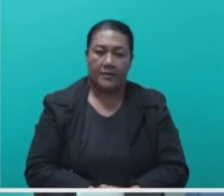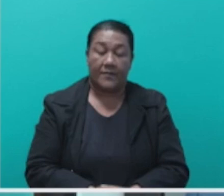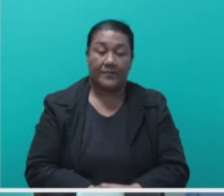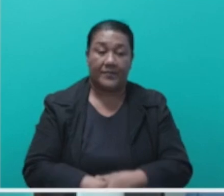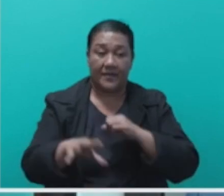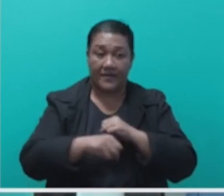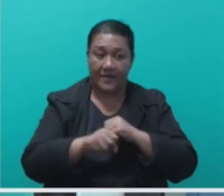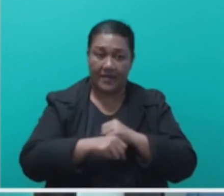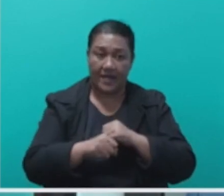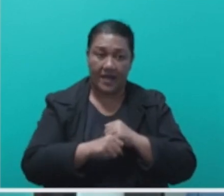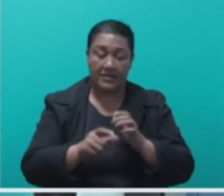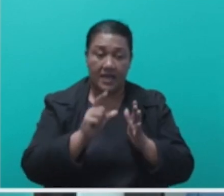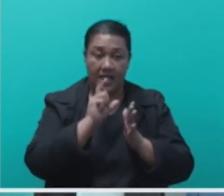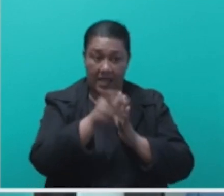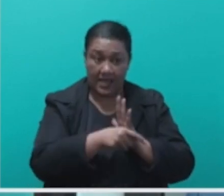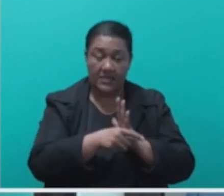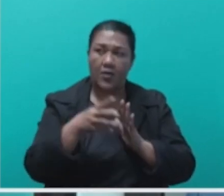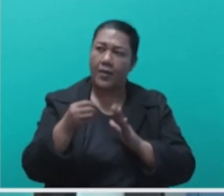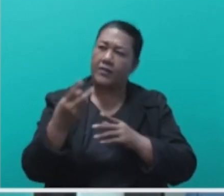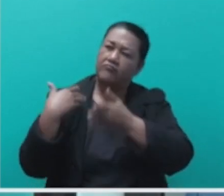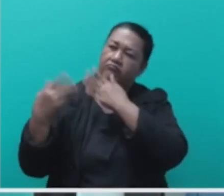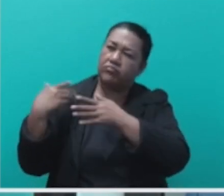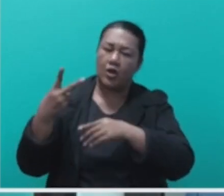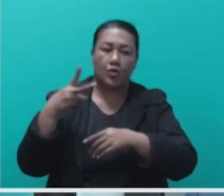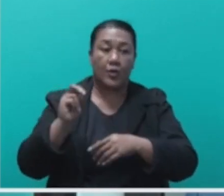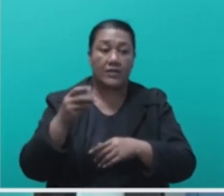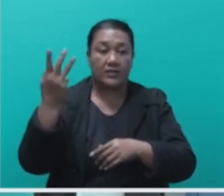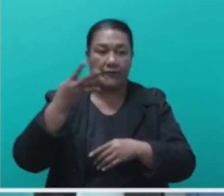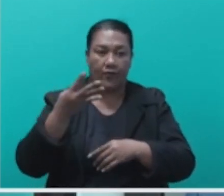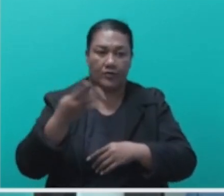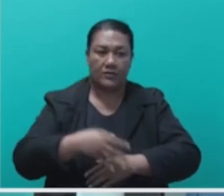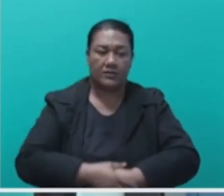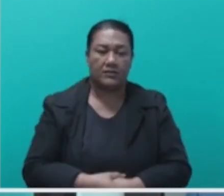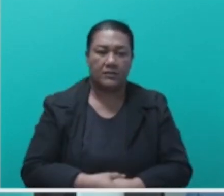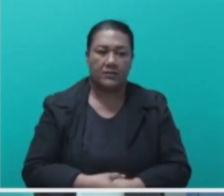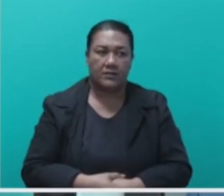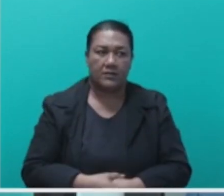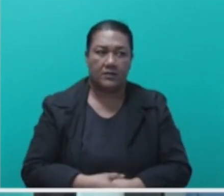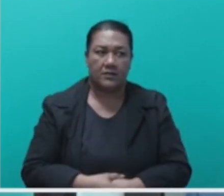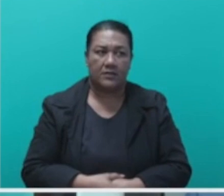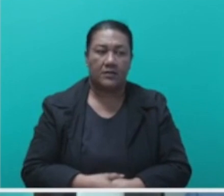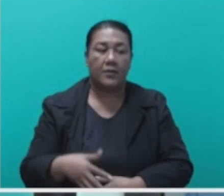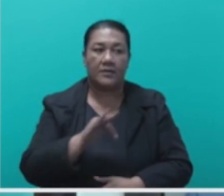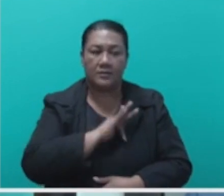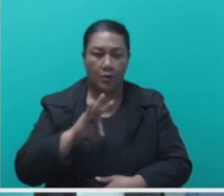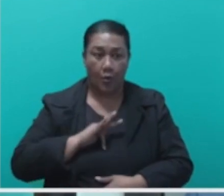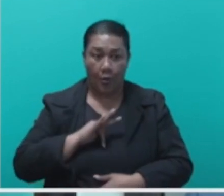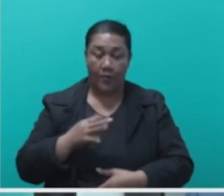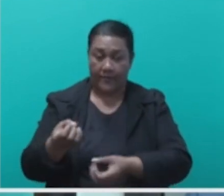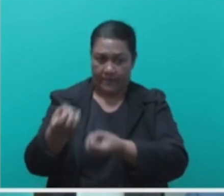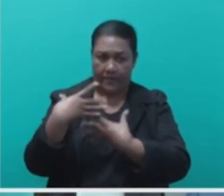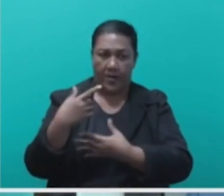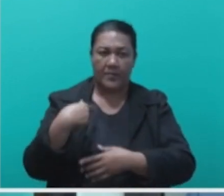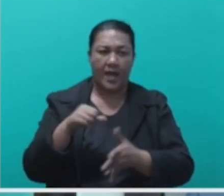FICAC has cases going back as far as 2014. I was told by their staff that it was hard to